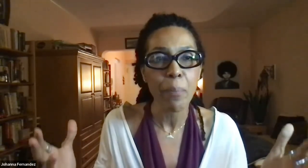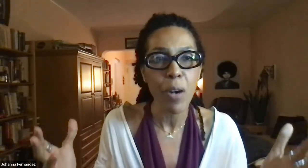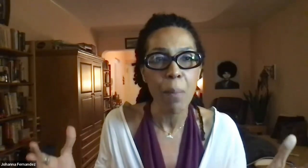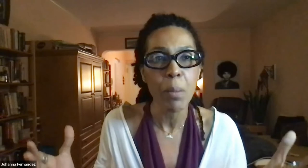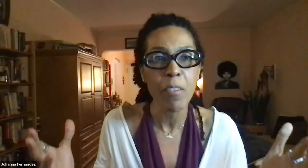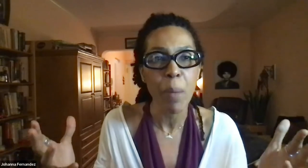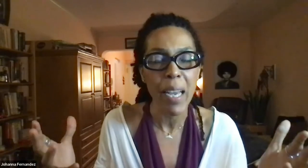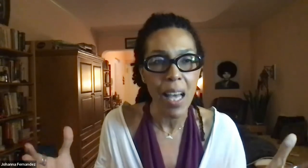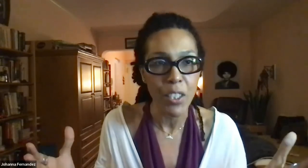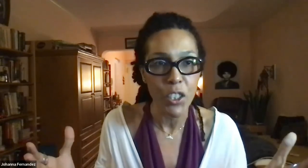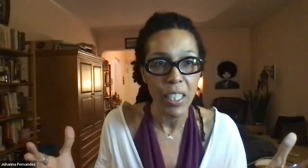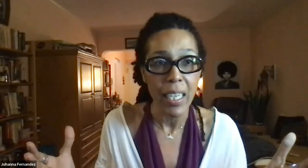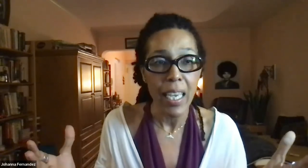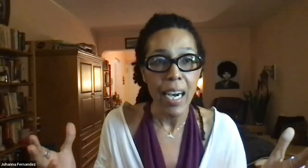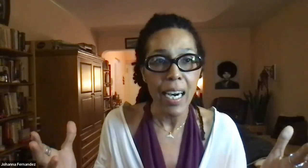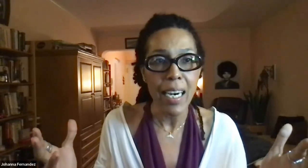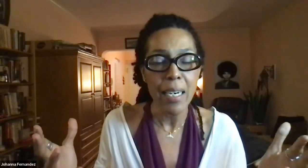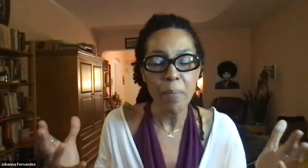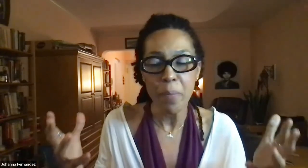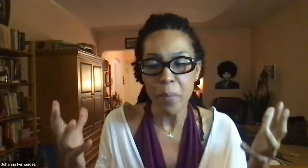They're not a problem of biology.